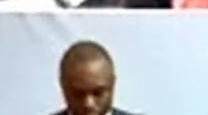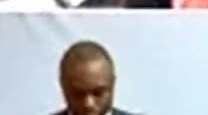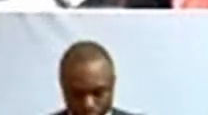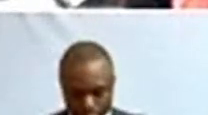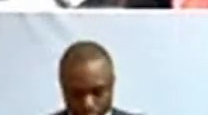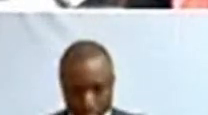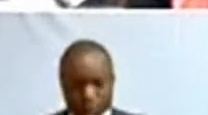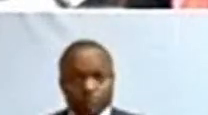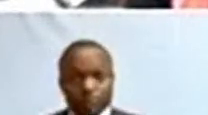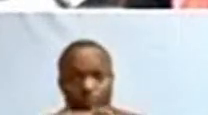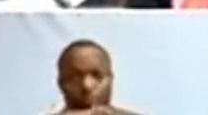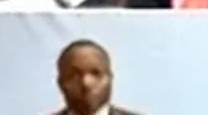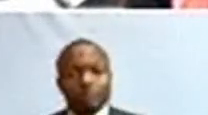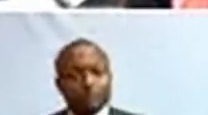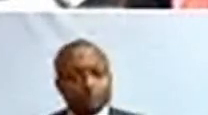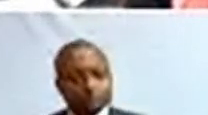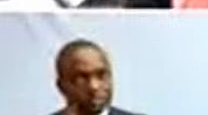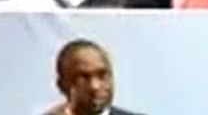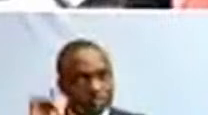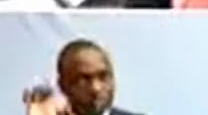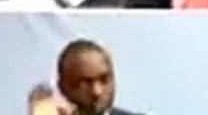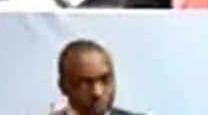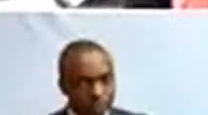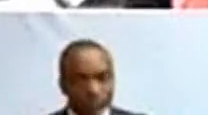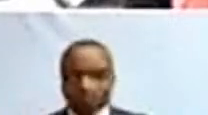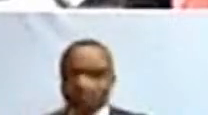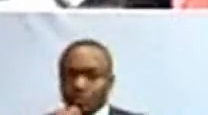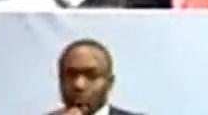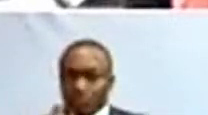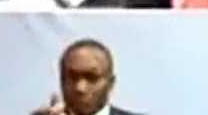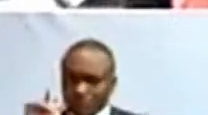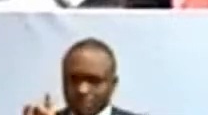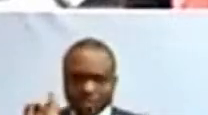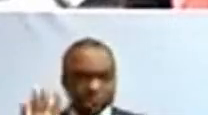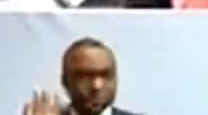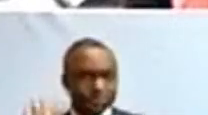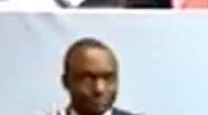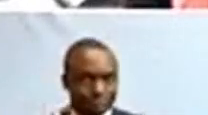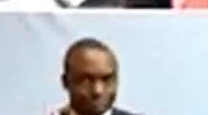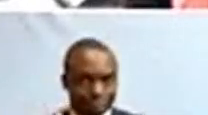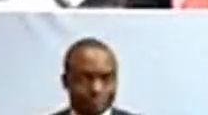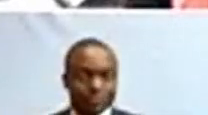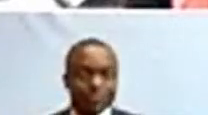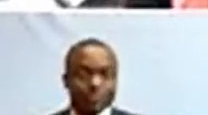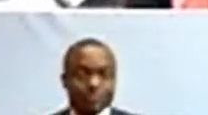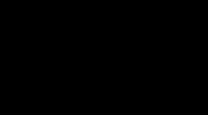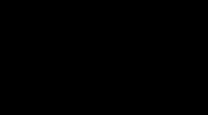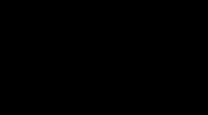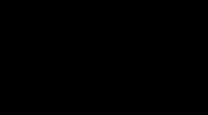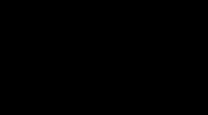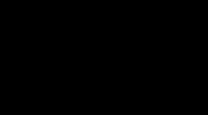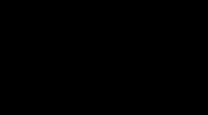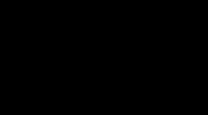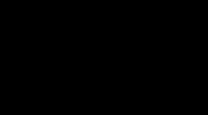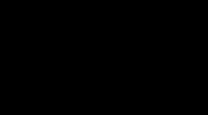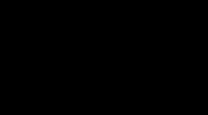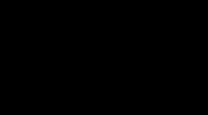Thank you, Chair. The total should be 8,000, not 8,500. No wonder there was a cancellation